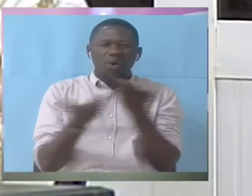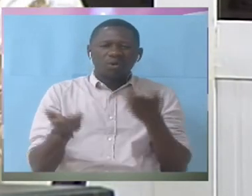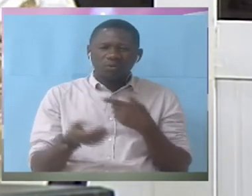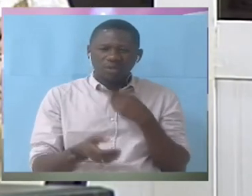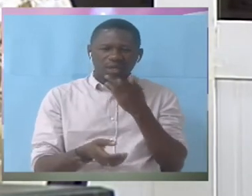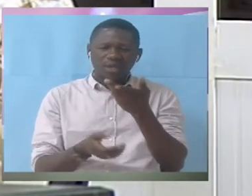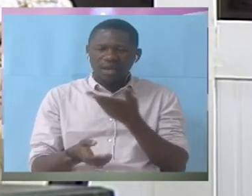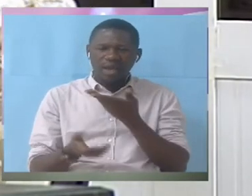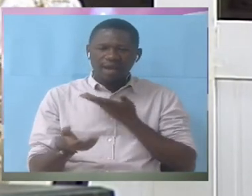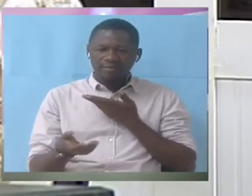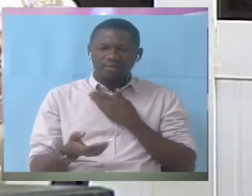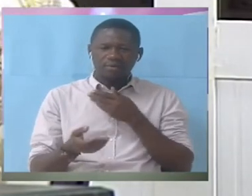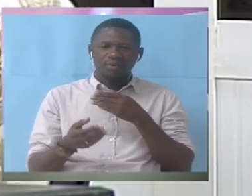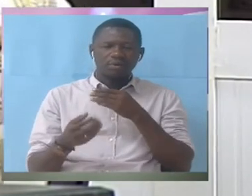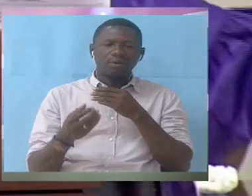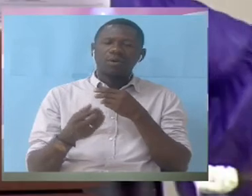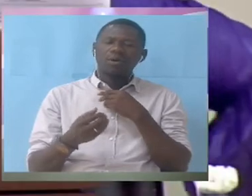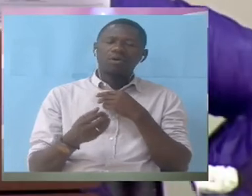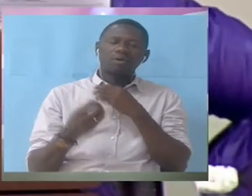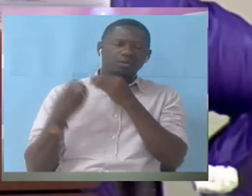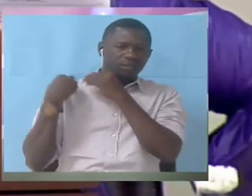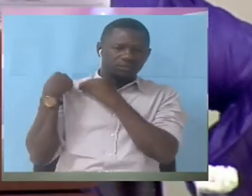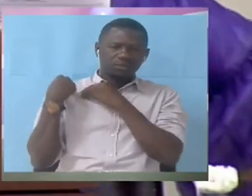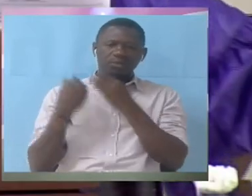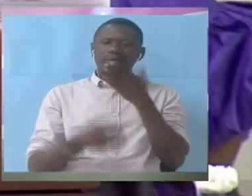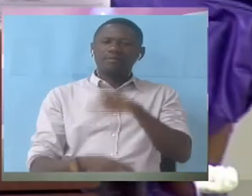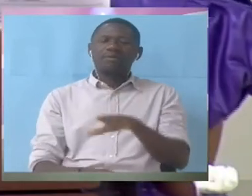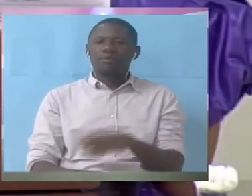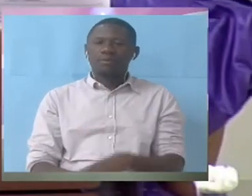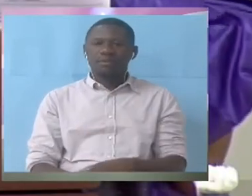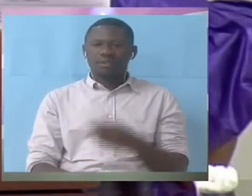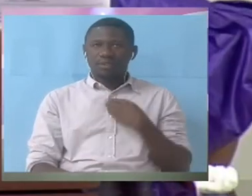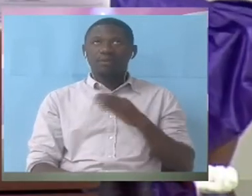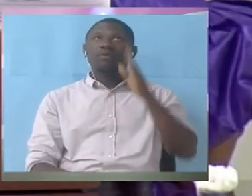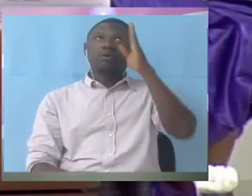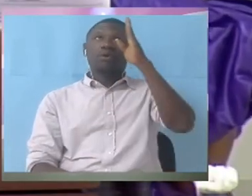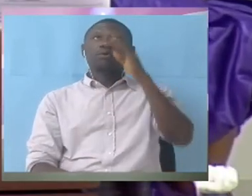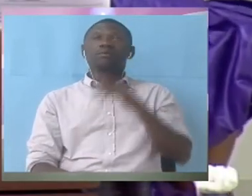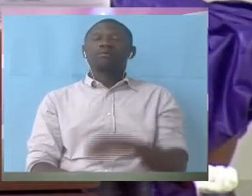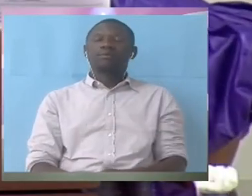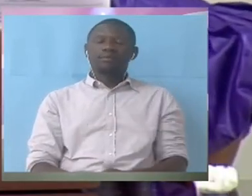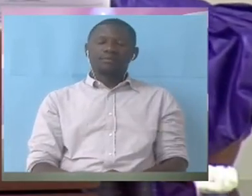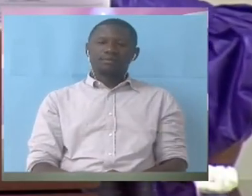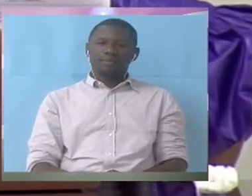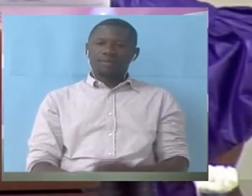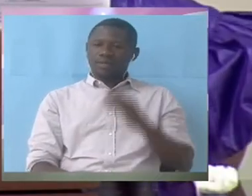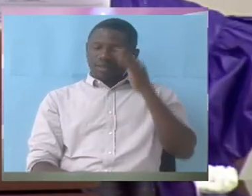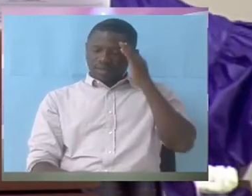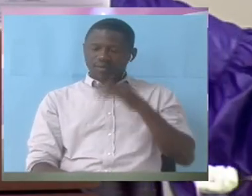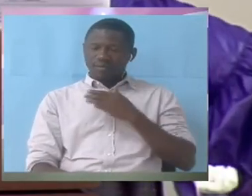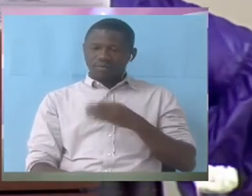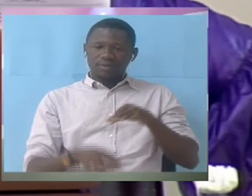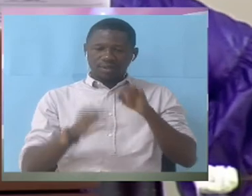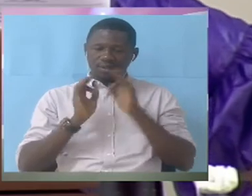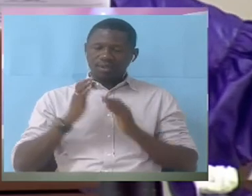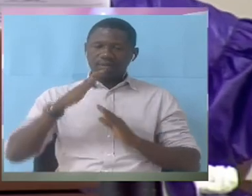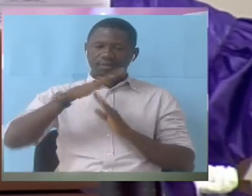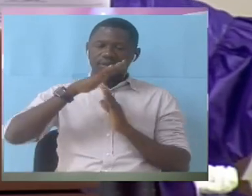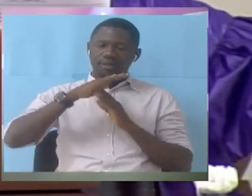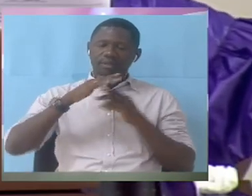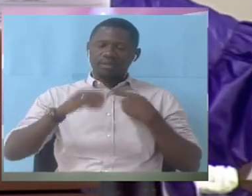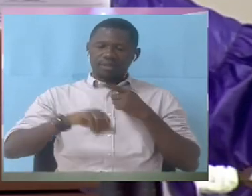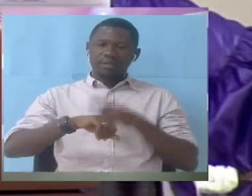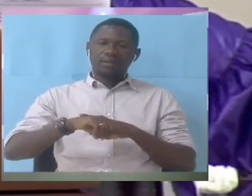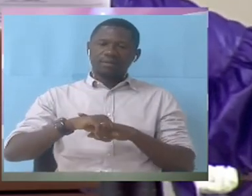God. Muna ko ca yalla. Thank you. We may take a break at this point, Mr. Chair, and we'll continue after our usual